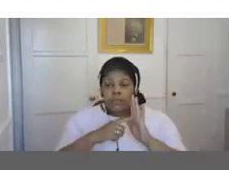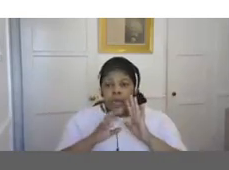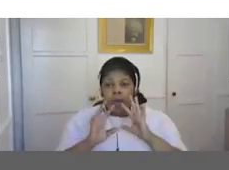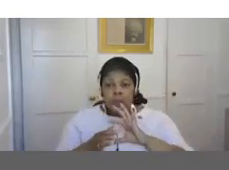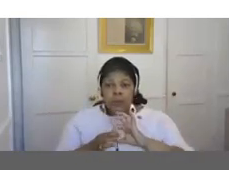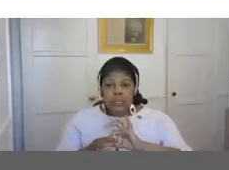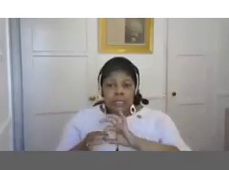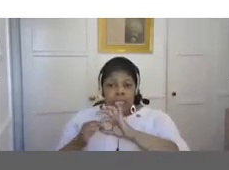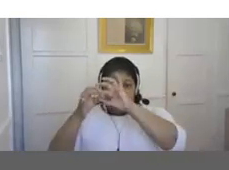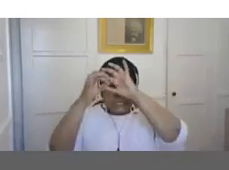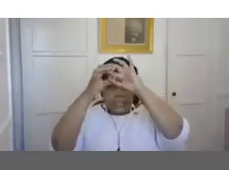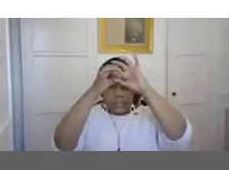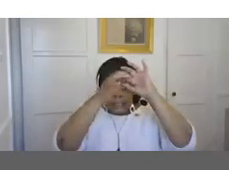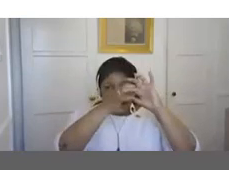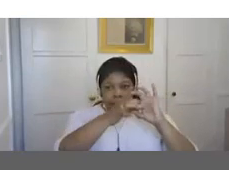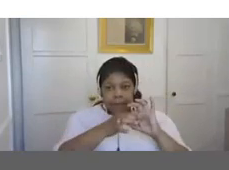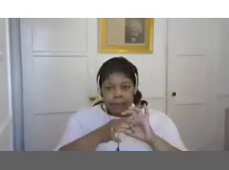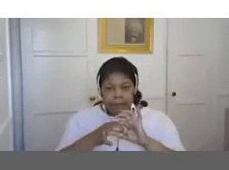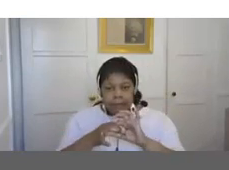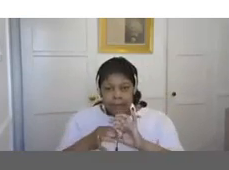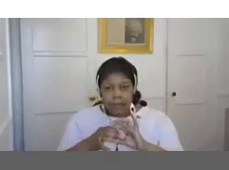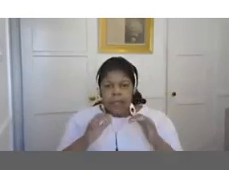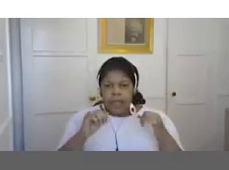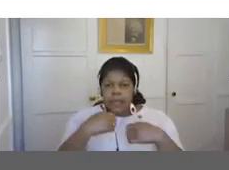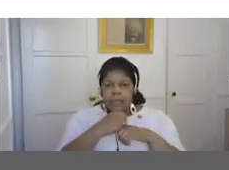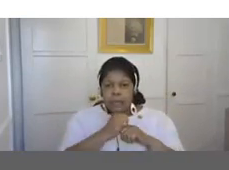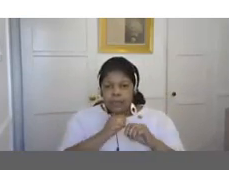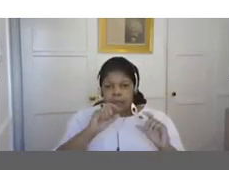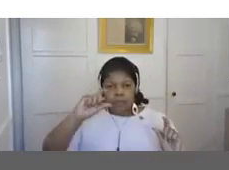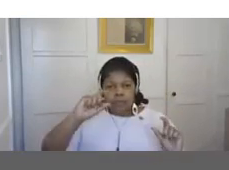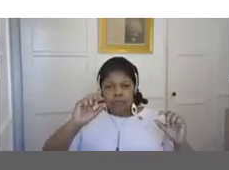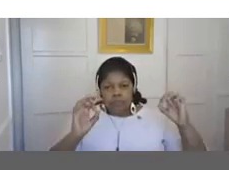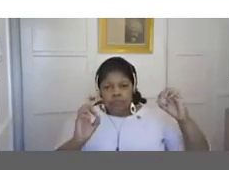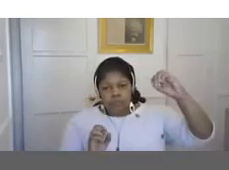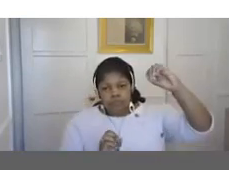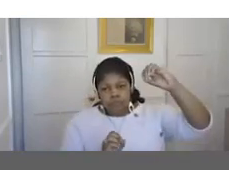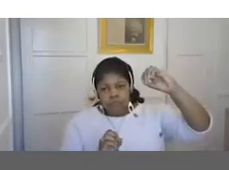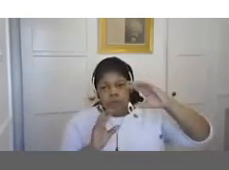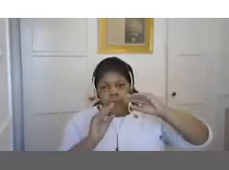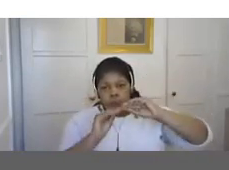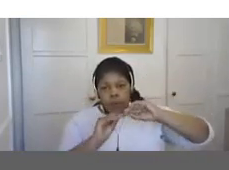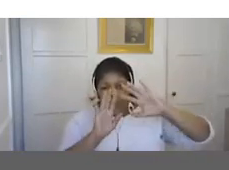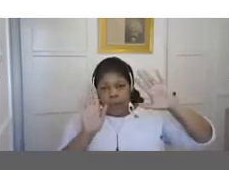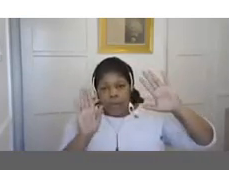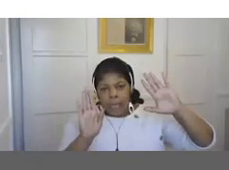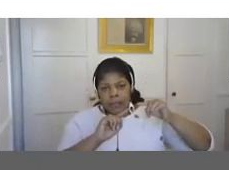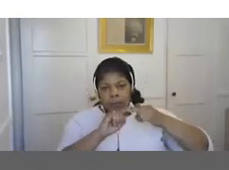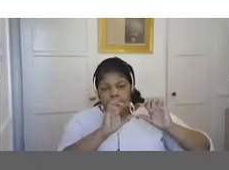Well, I can do that, and I can also, I can make them a little bit brighter by pulling that out.